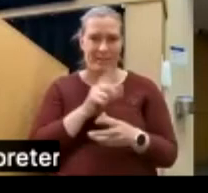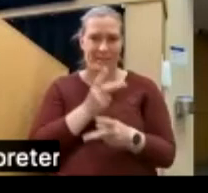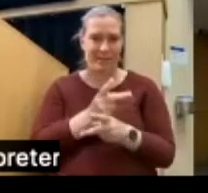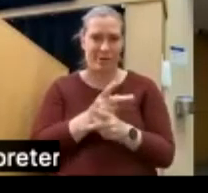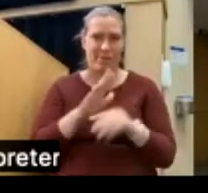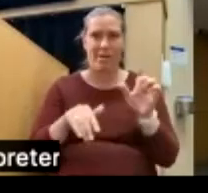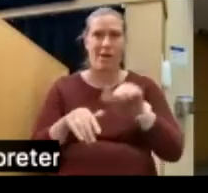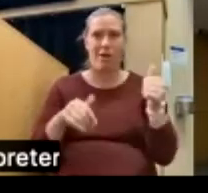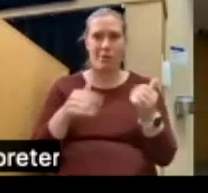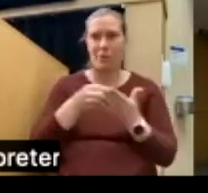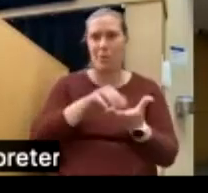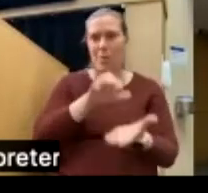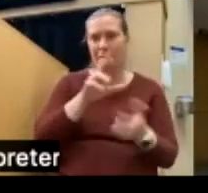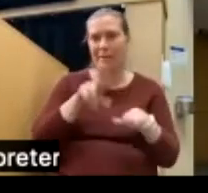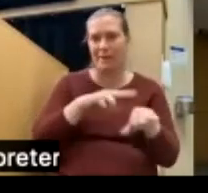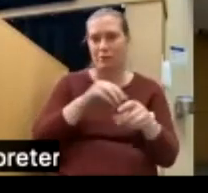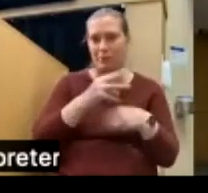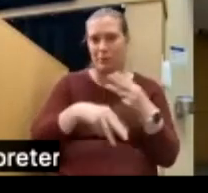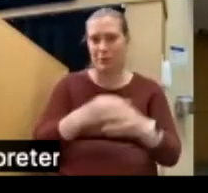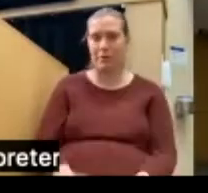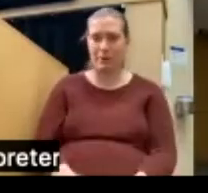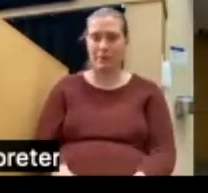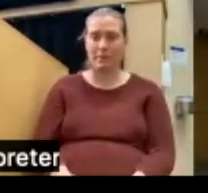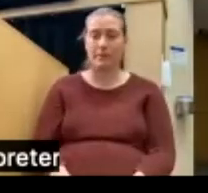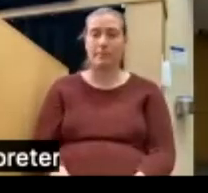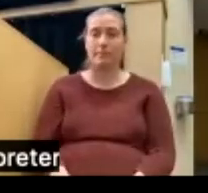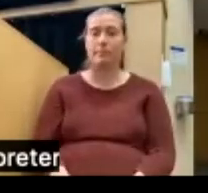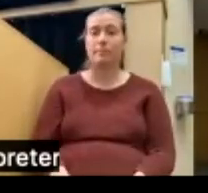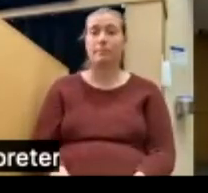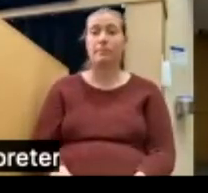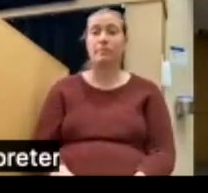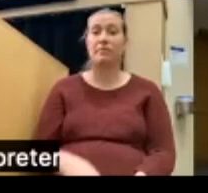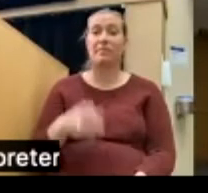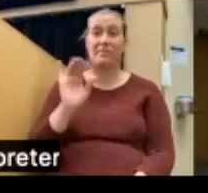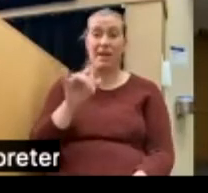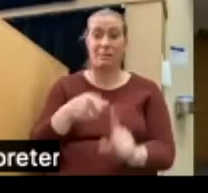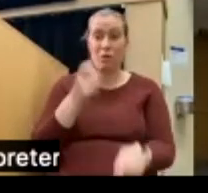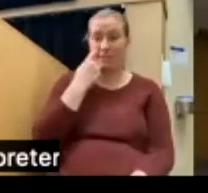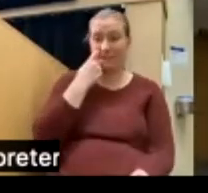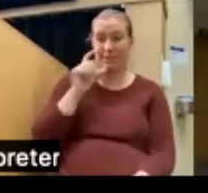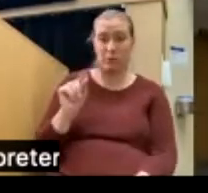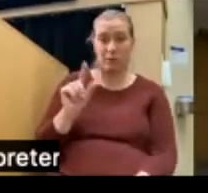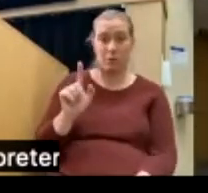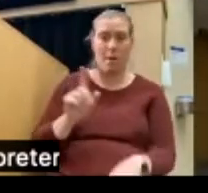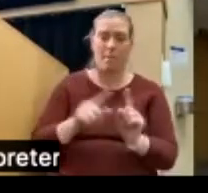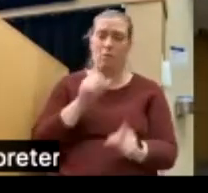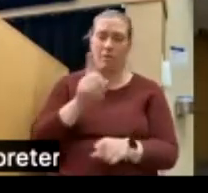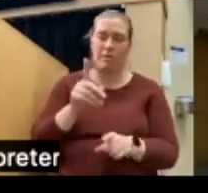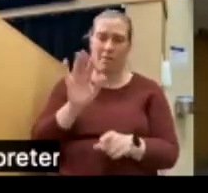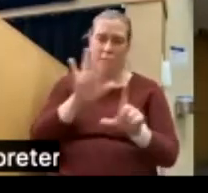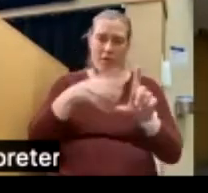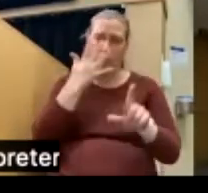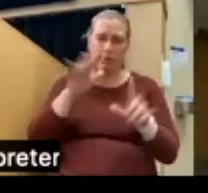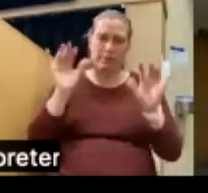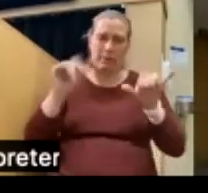is from the 2021 report, but this graph has pretty much looked like this for decades. And what this means